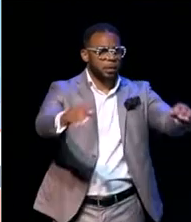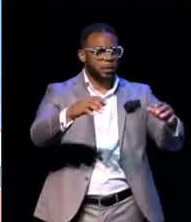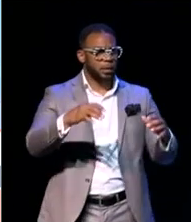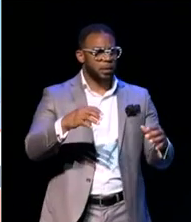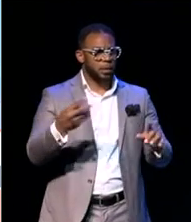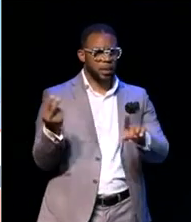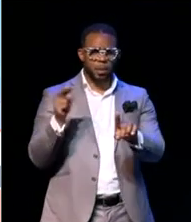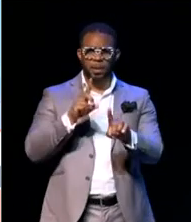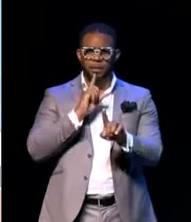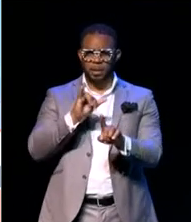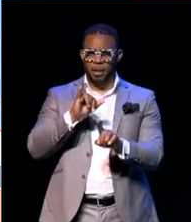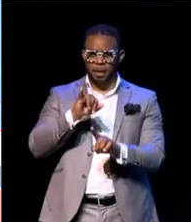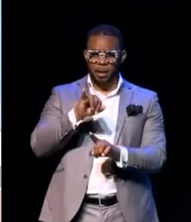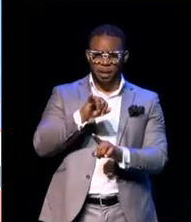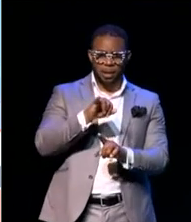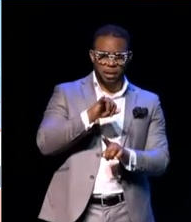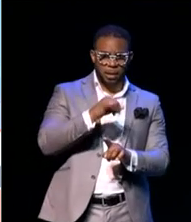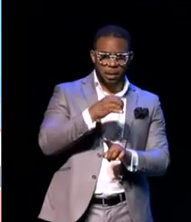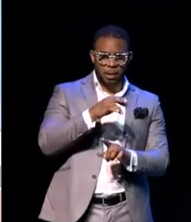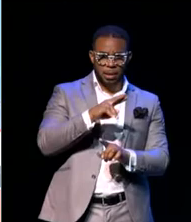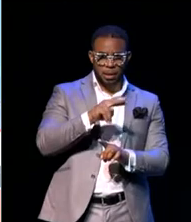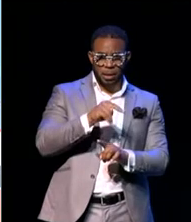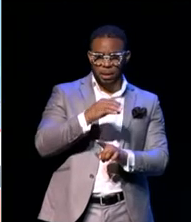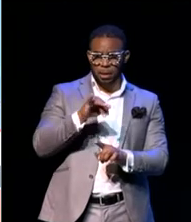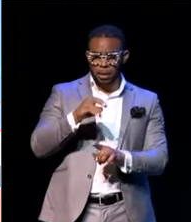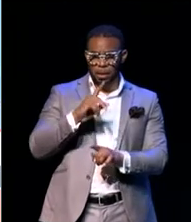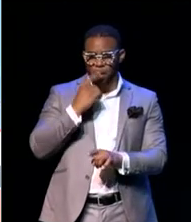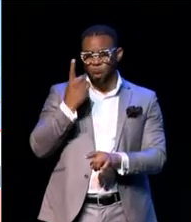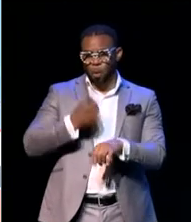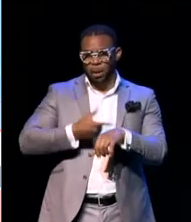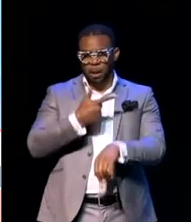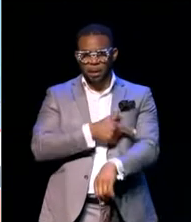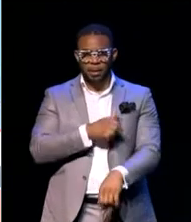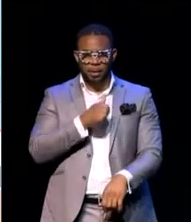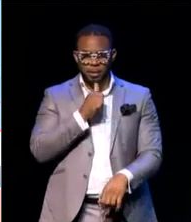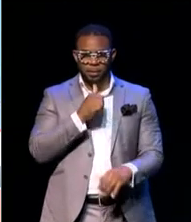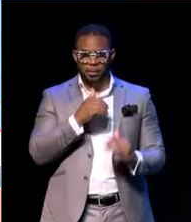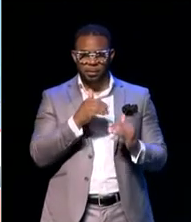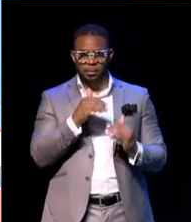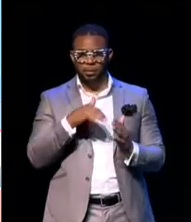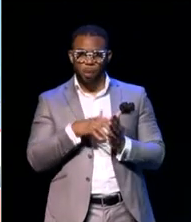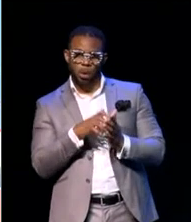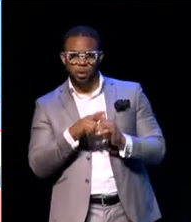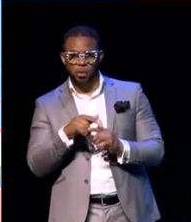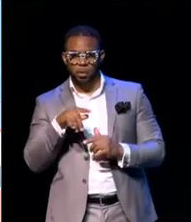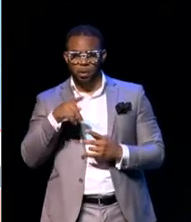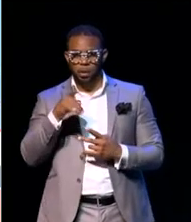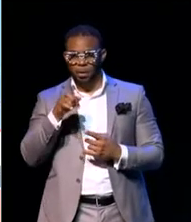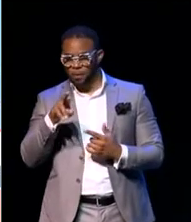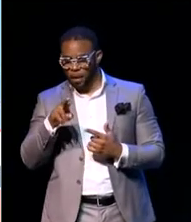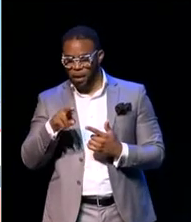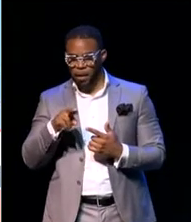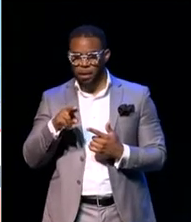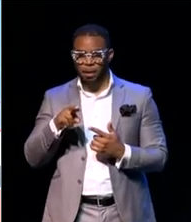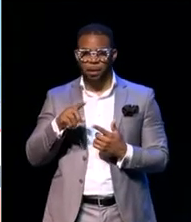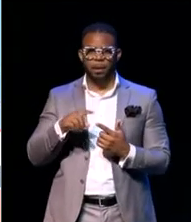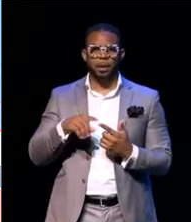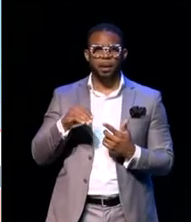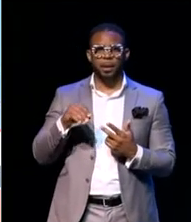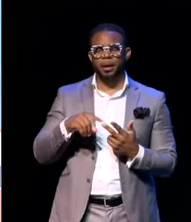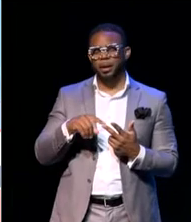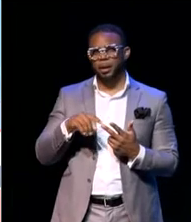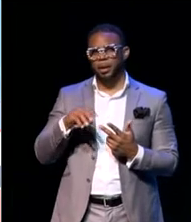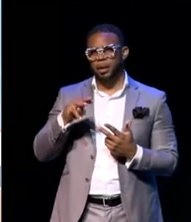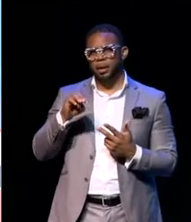perception is that the Johnson & Johnson, because it's one shot, is inferior to Pfizer, BioNTech, and